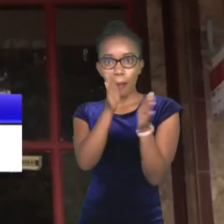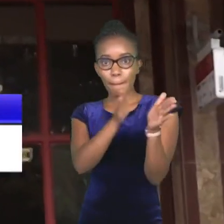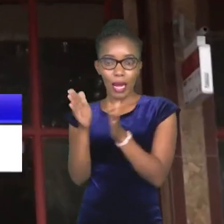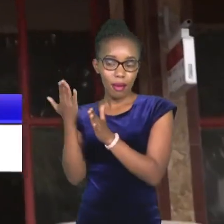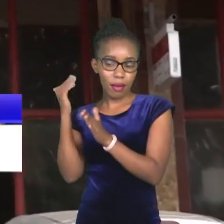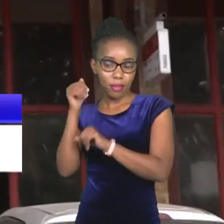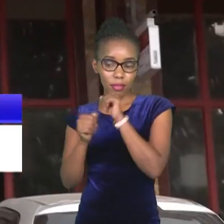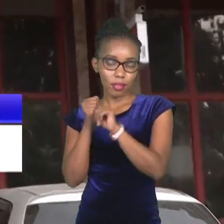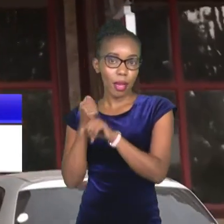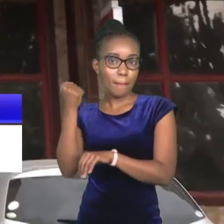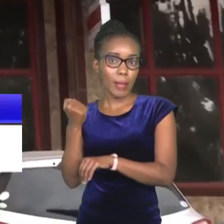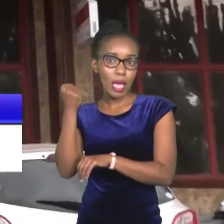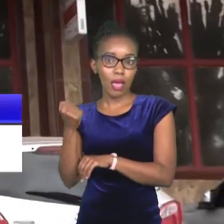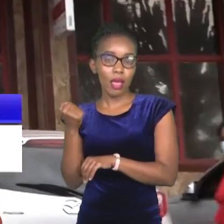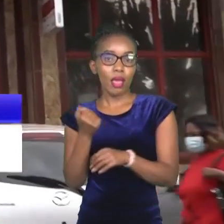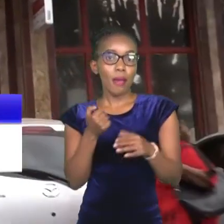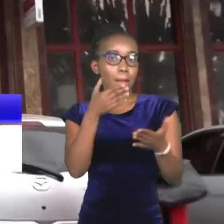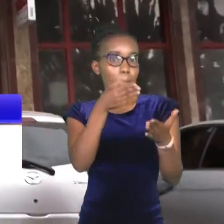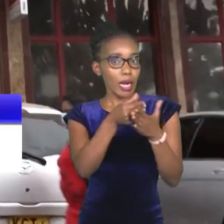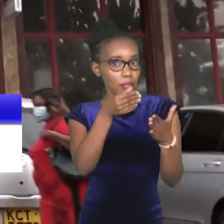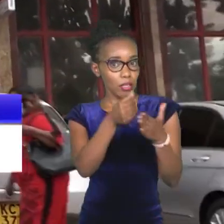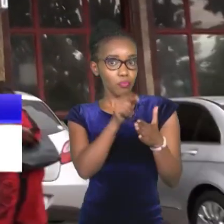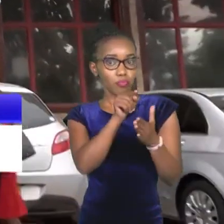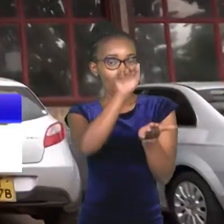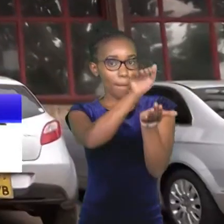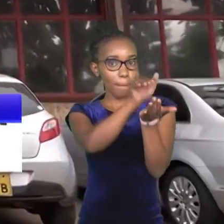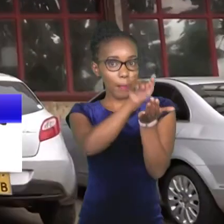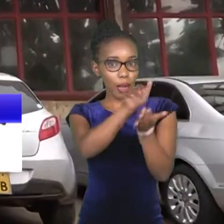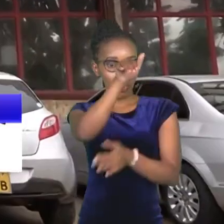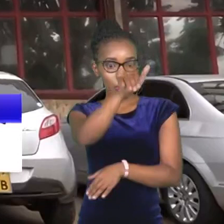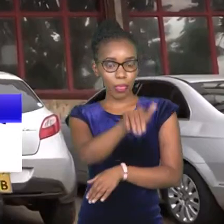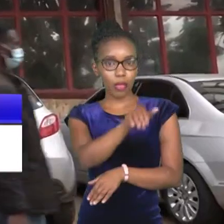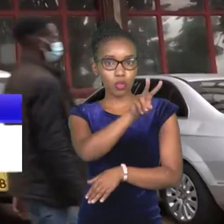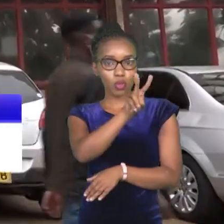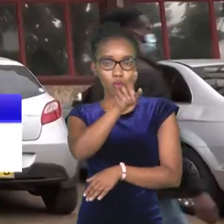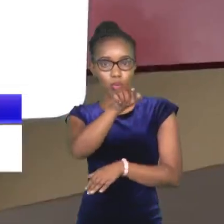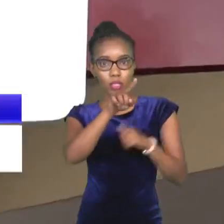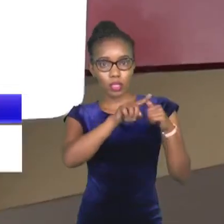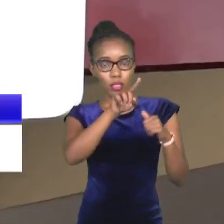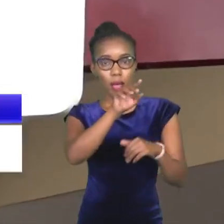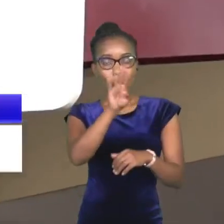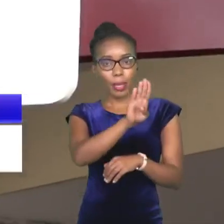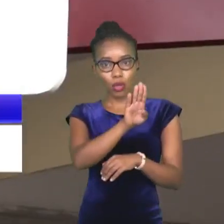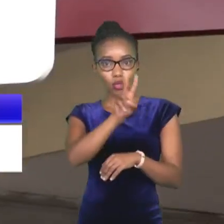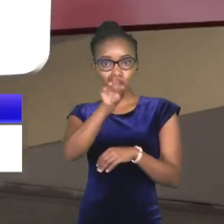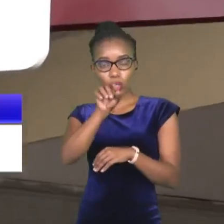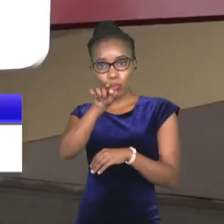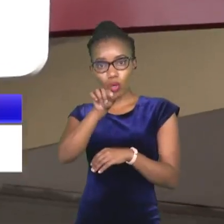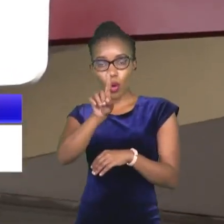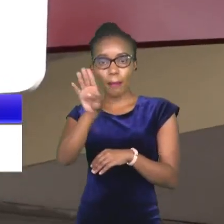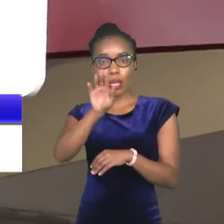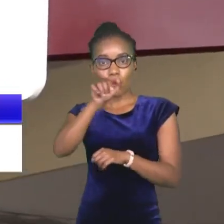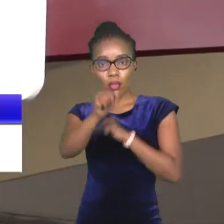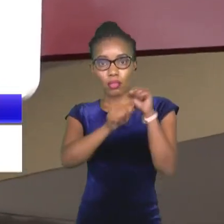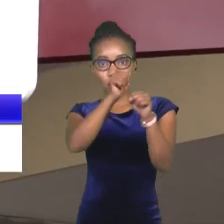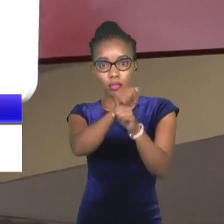year. However, the moneylender registered the softest fall in net profits from 22.6 billion last year to 20.1 billion this